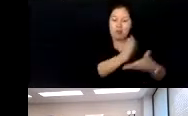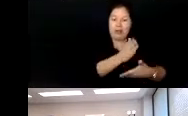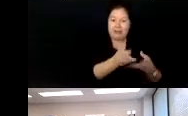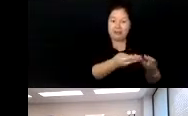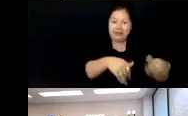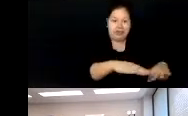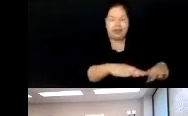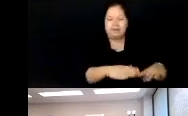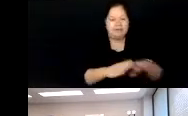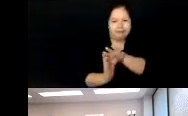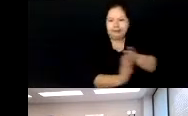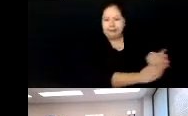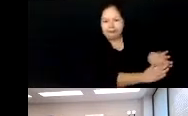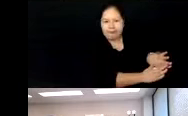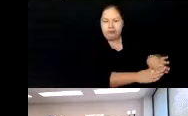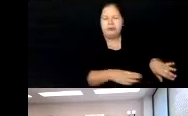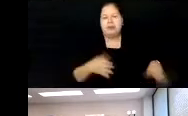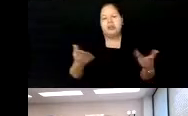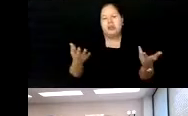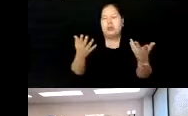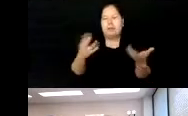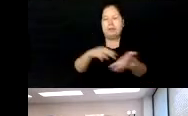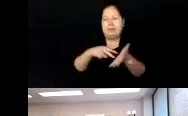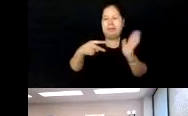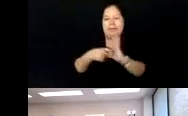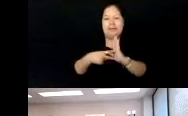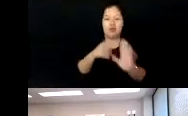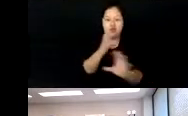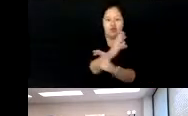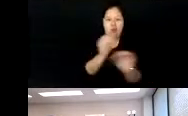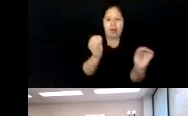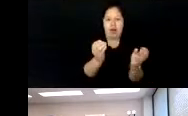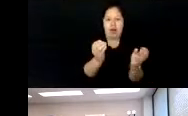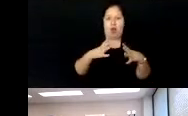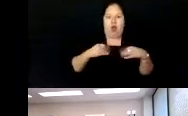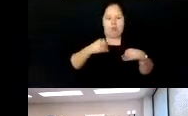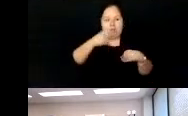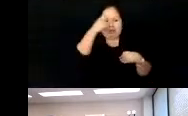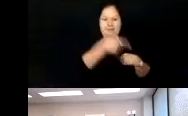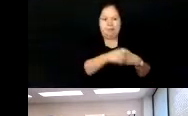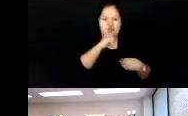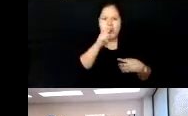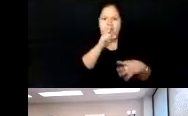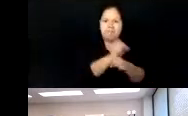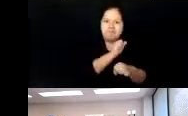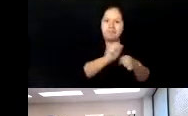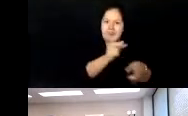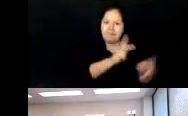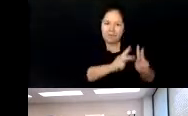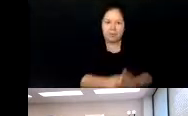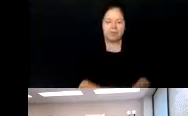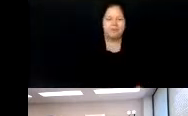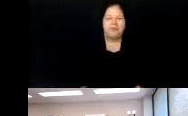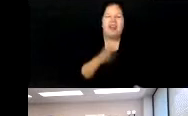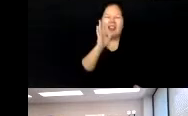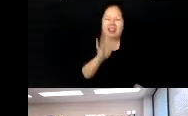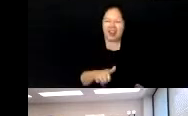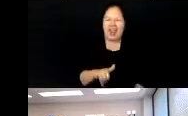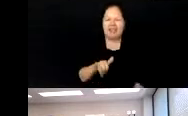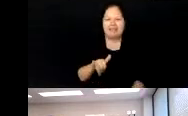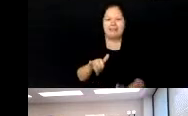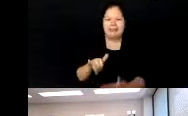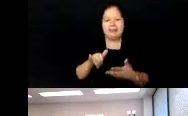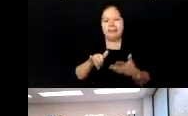terra nullius. So in other words, it was owned by nobody. The papal bull in turn gave rise to the doctrine of discovery,